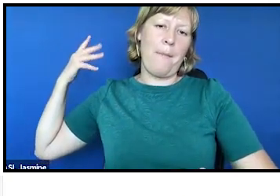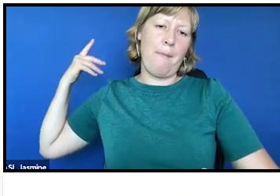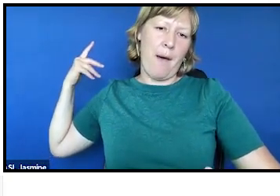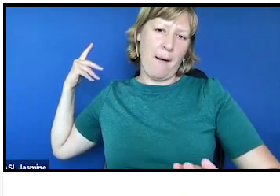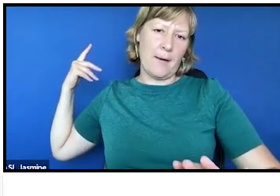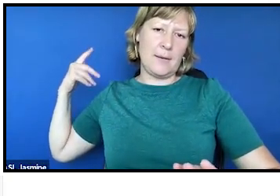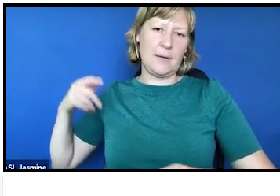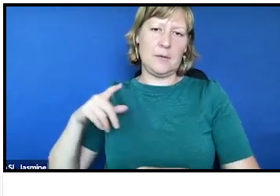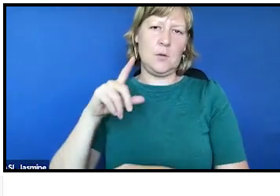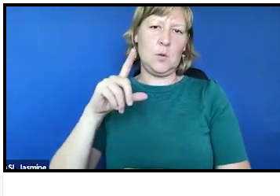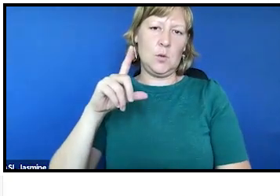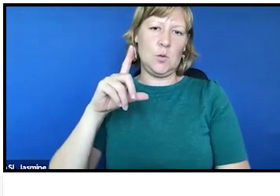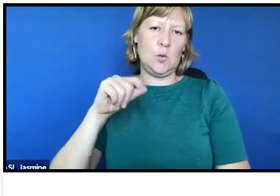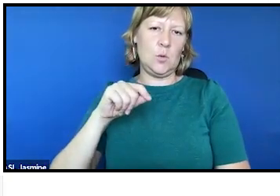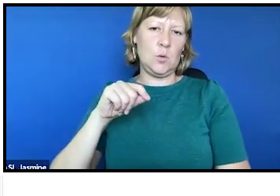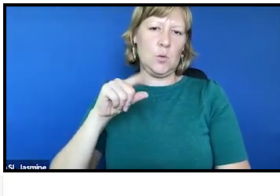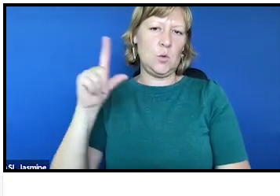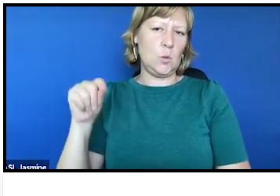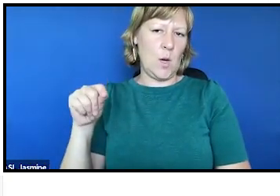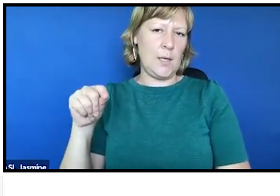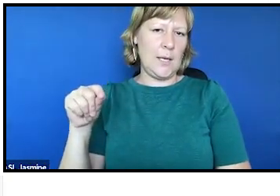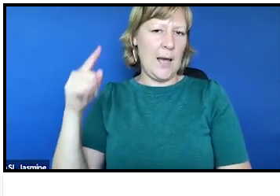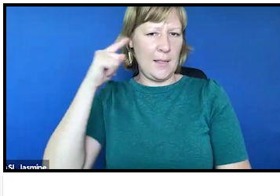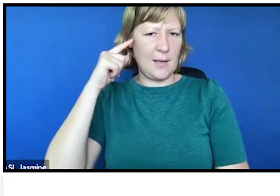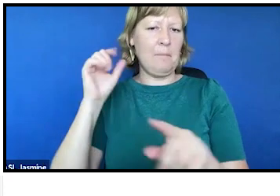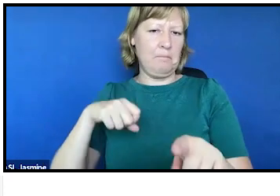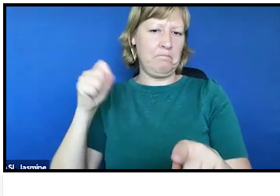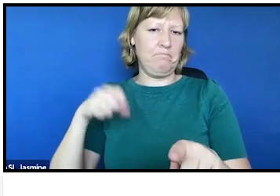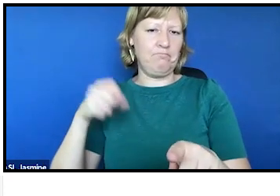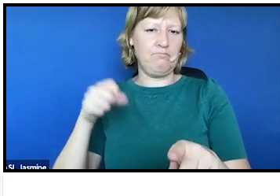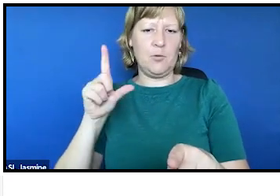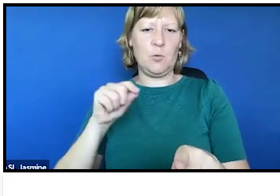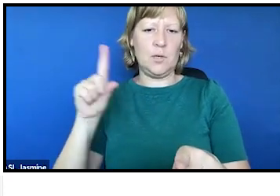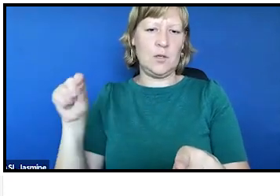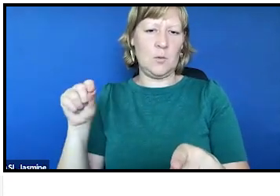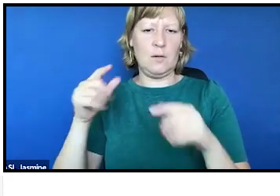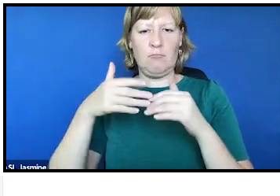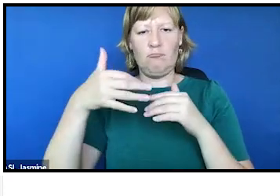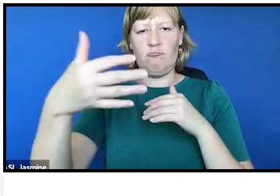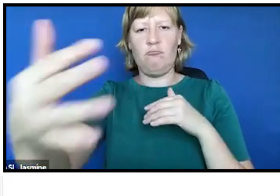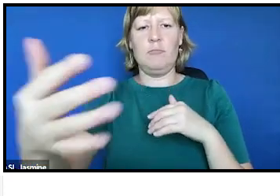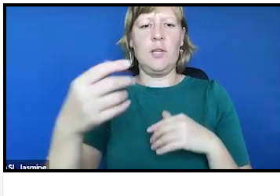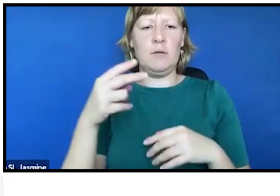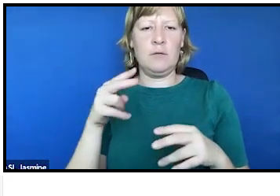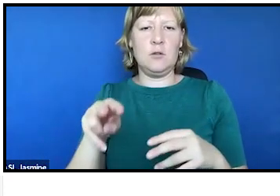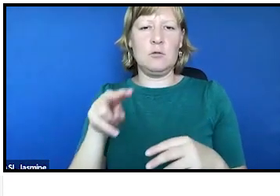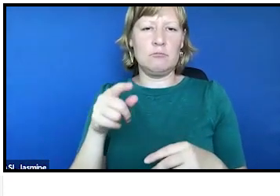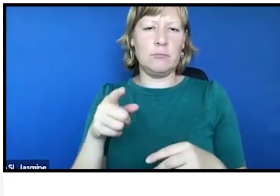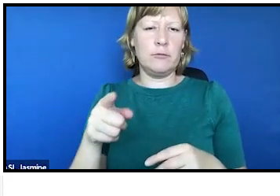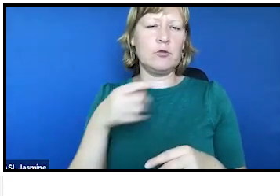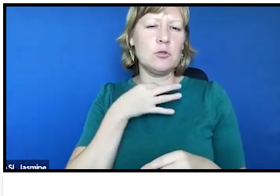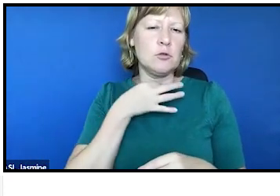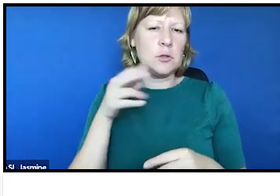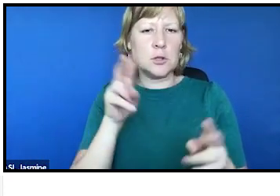until 2020, if memory serves me correctly. Yes. So if you wanted to look at something that's a little older, or if you remember something